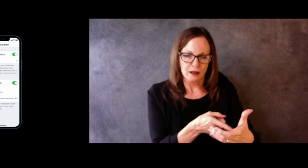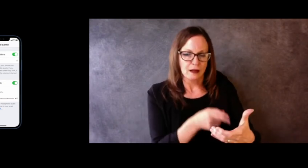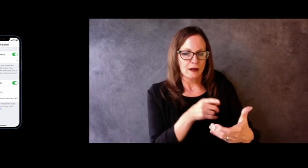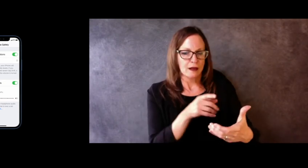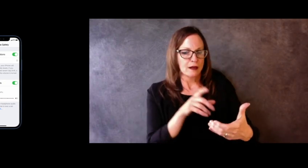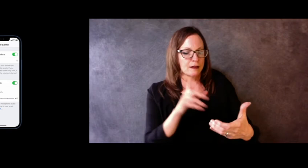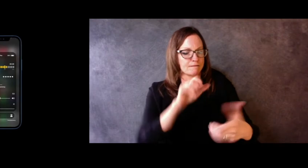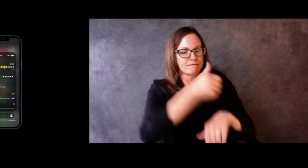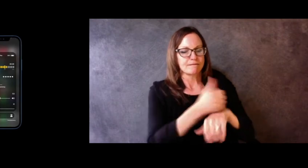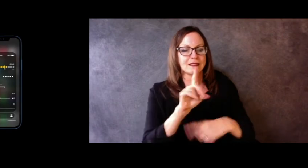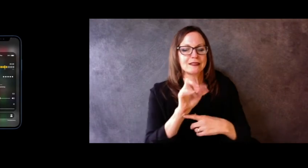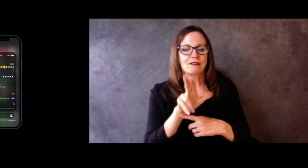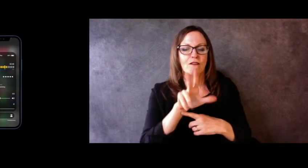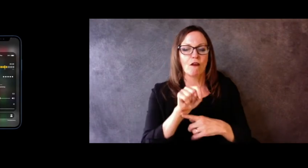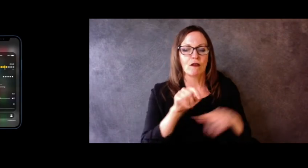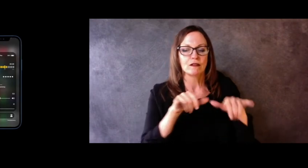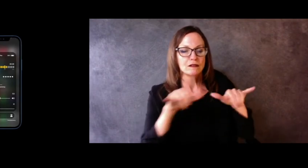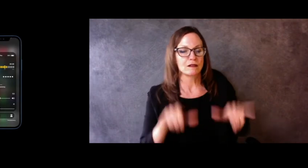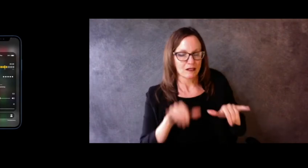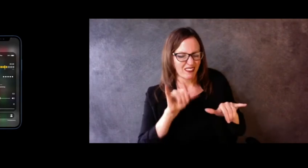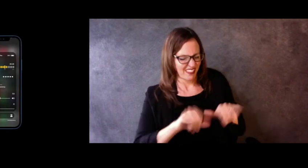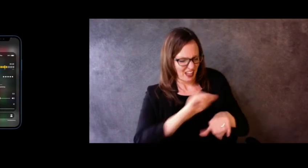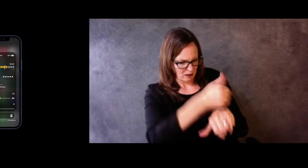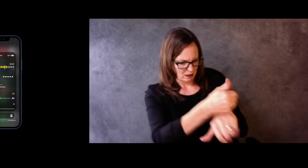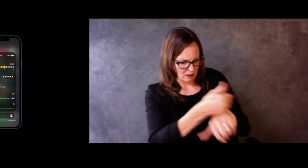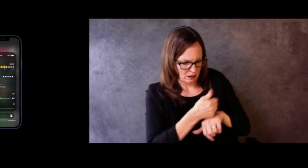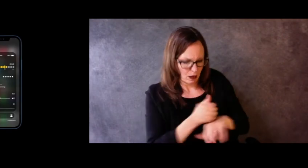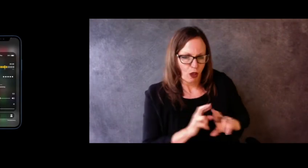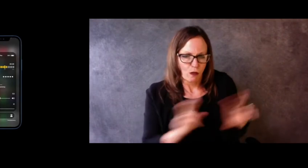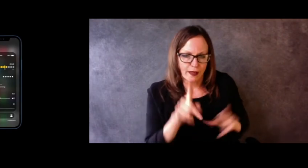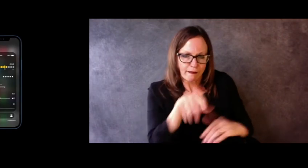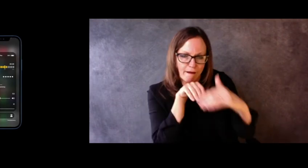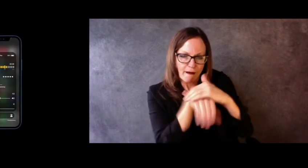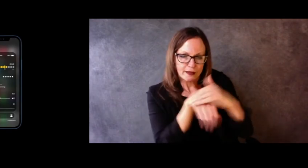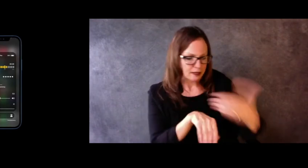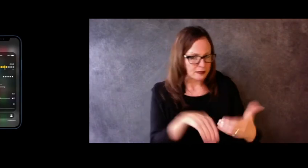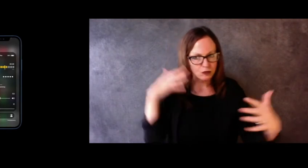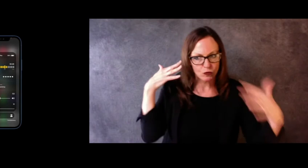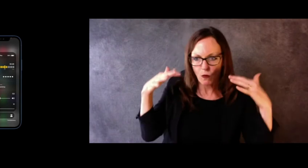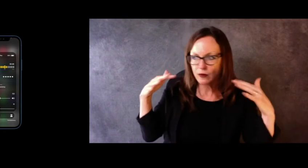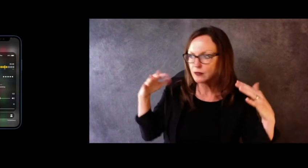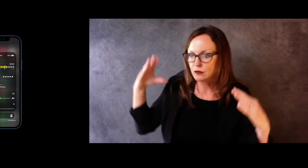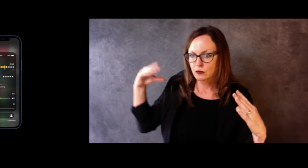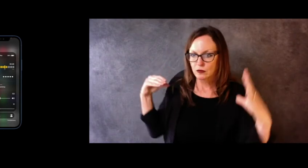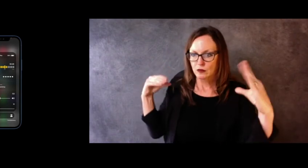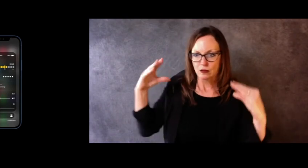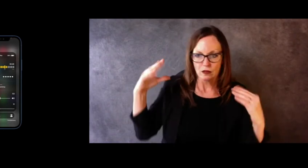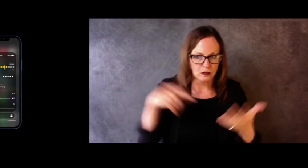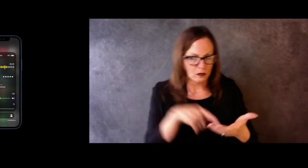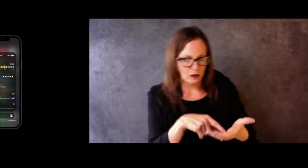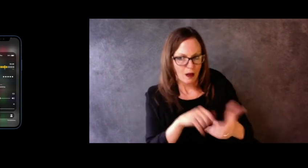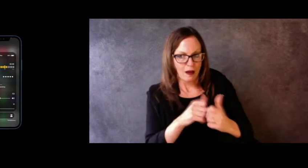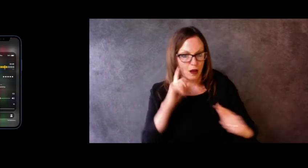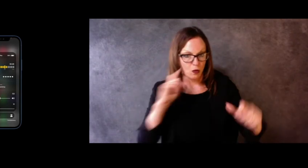government requirement. You can also monitor and access headphone levels through Live Listen in Control Center. Customize Control Center